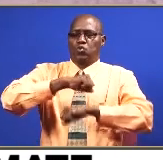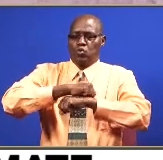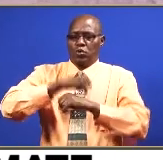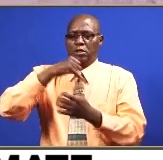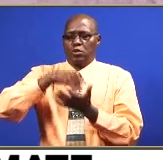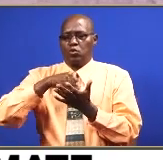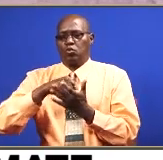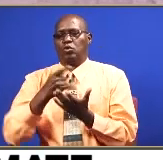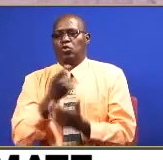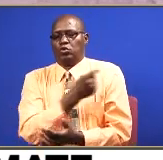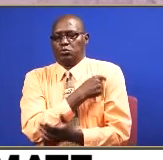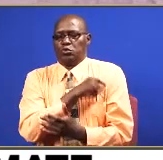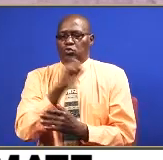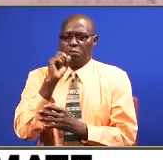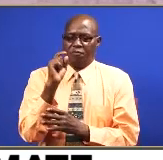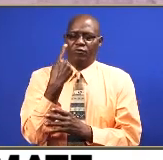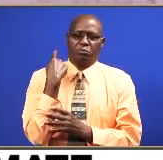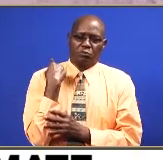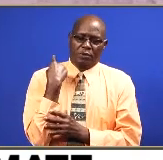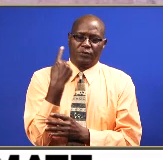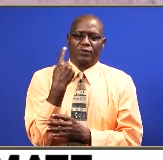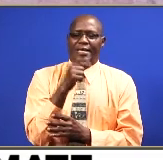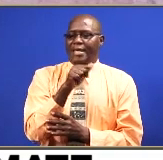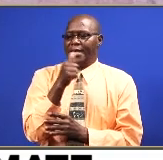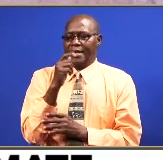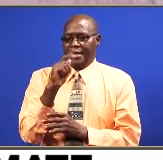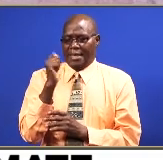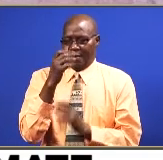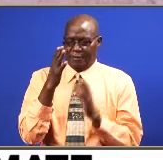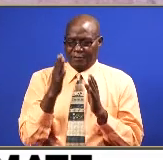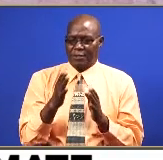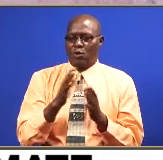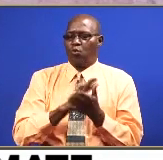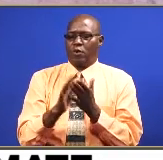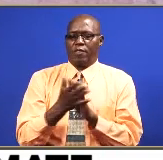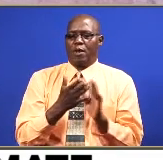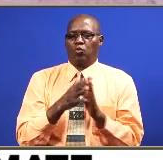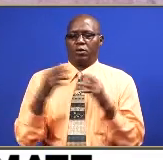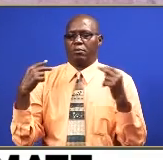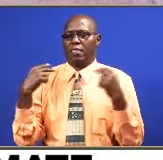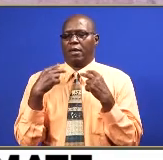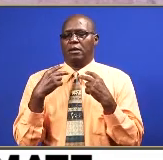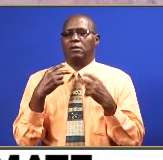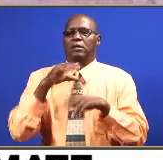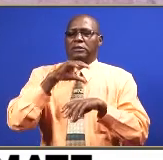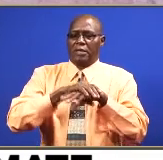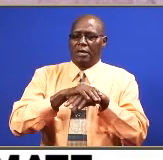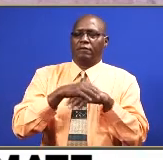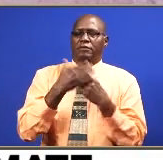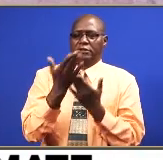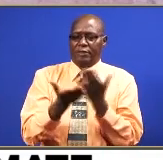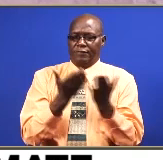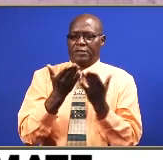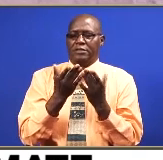priority so that any Kenyan will, without hesitation, seek services in public institutions and